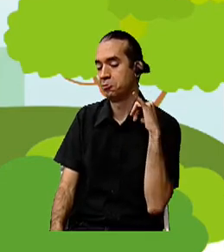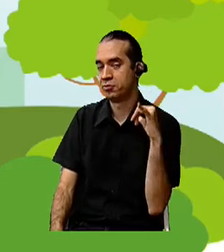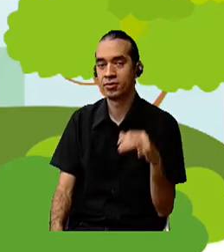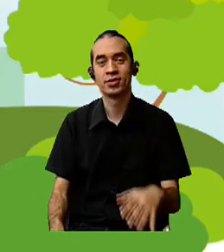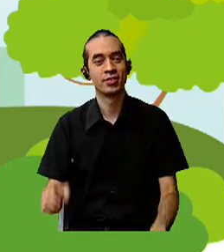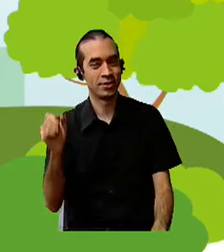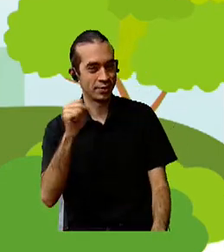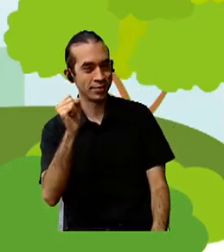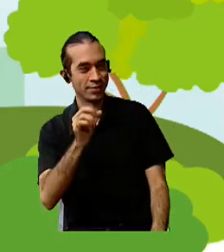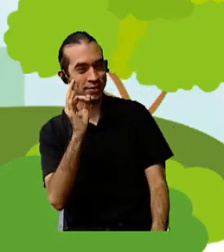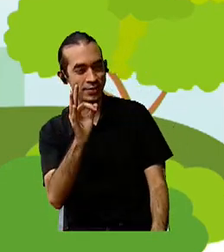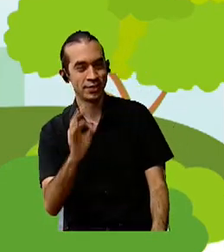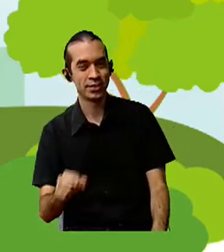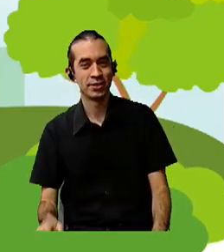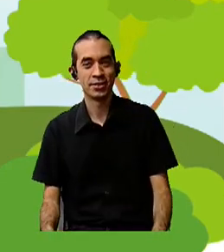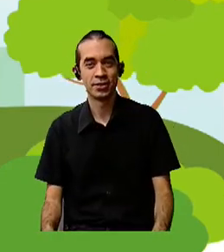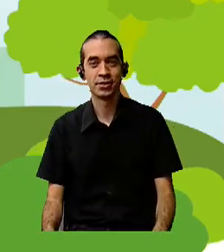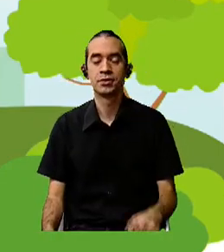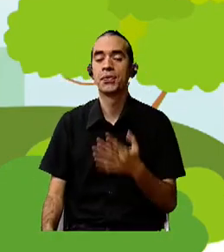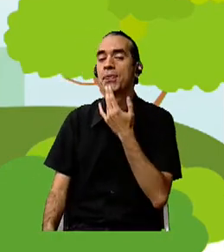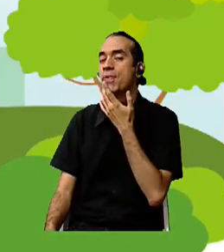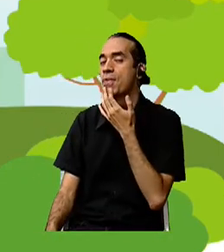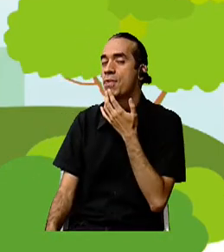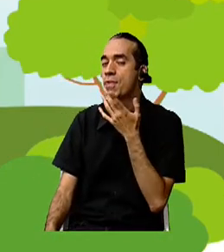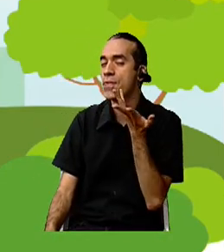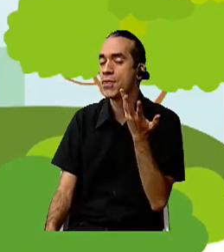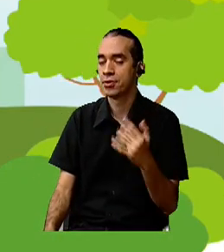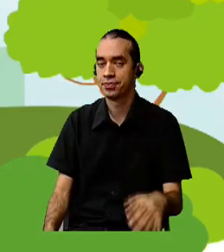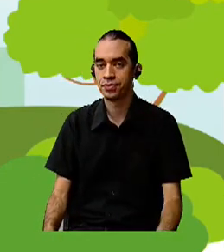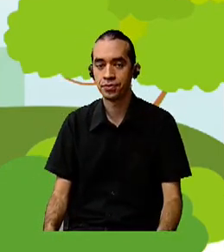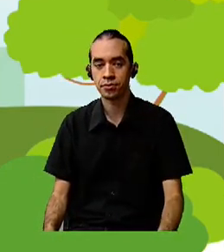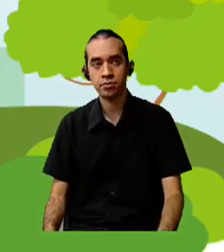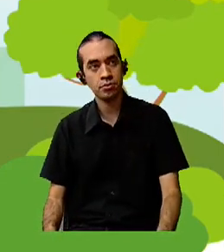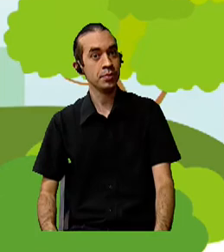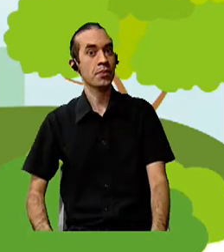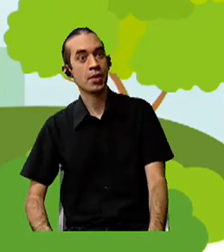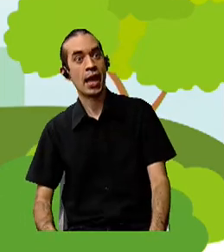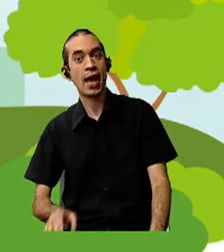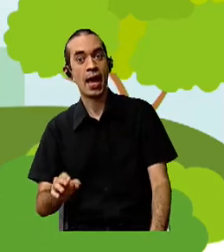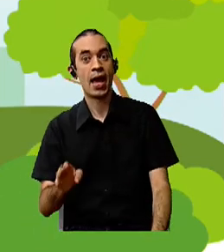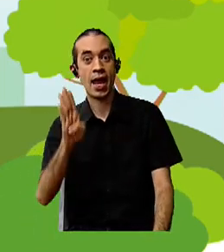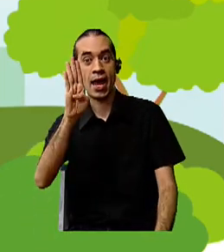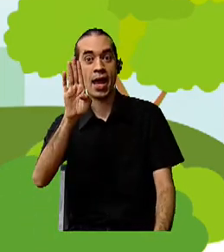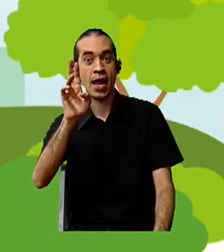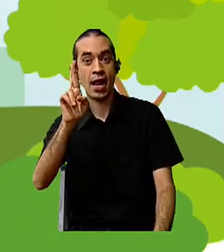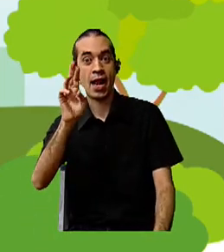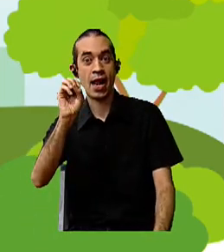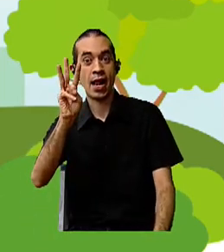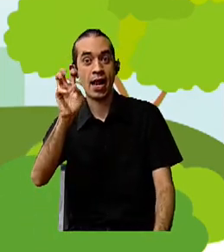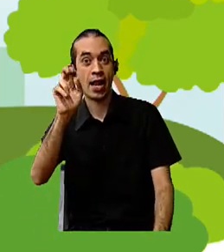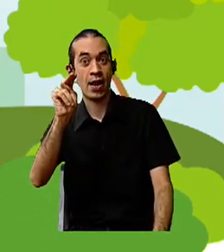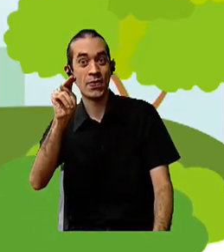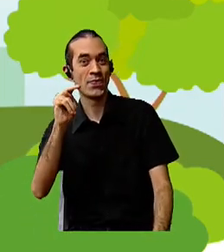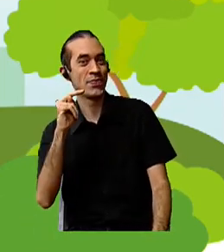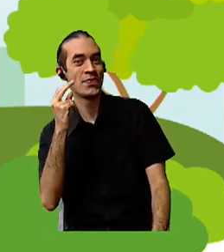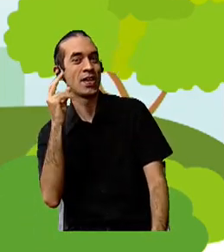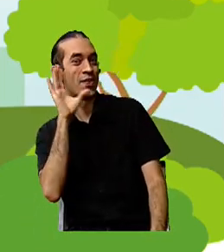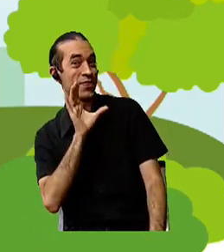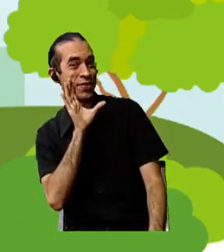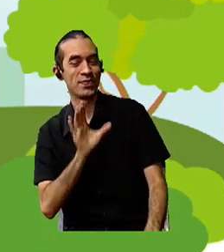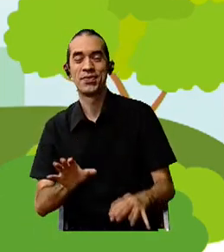Yes, very good, Chuli. So what color is that dog? That dog is brown. Very good,